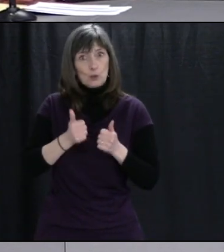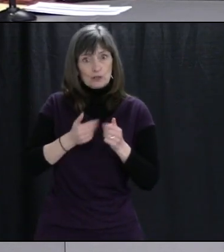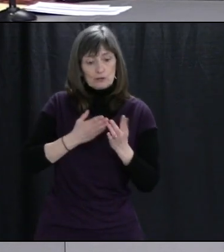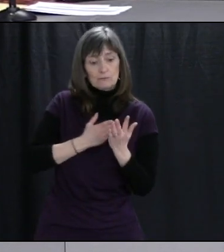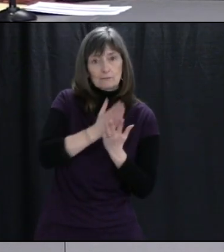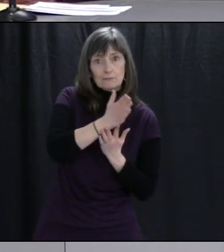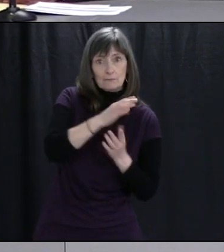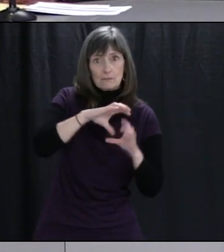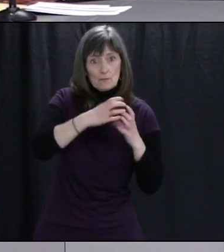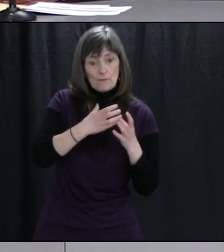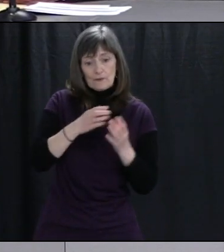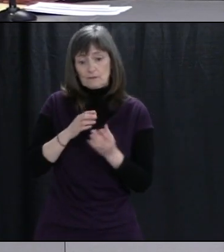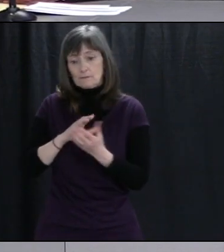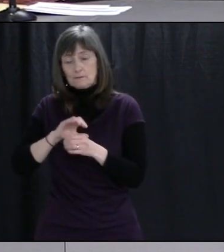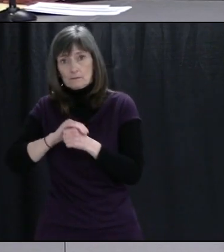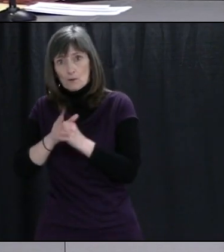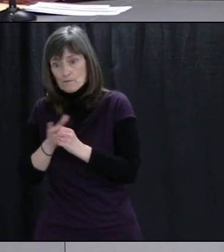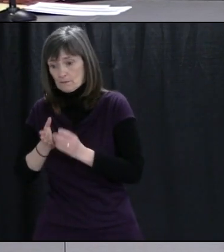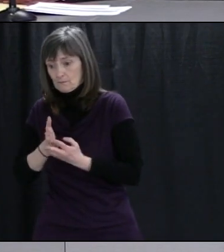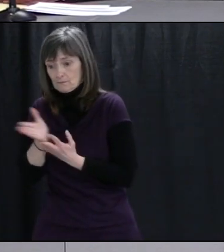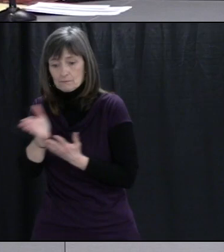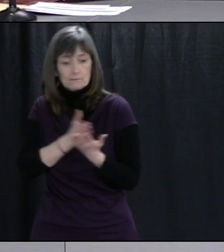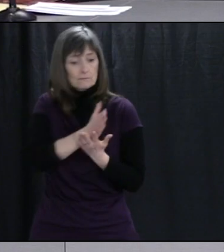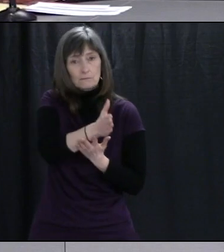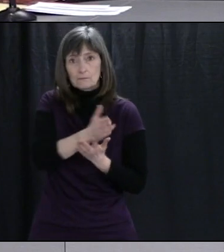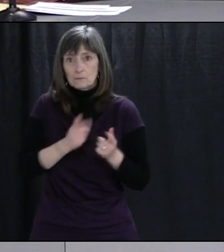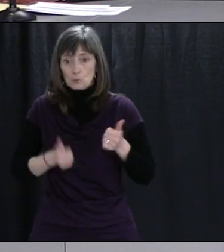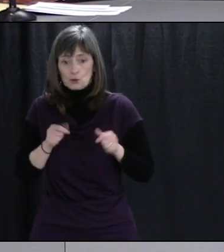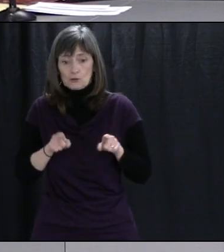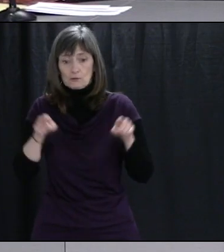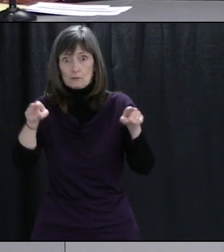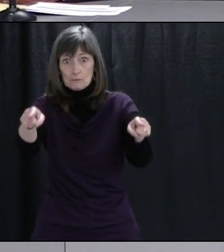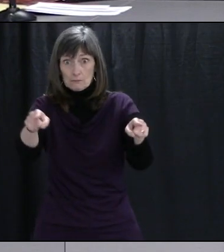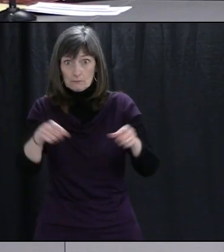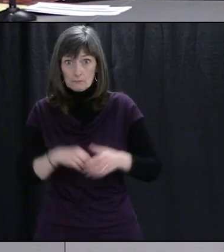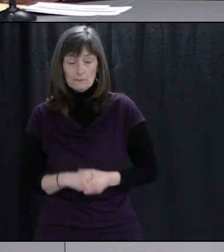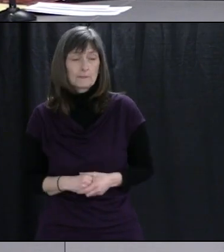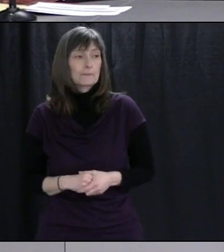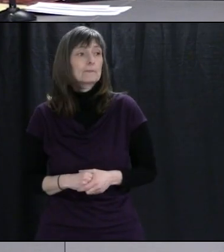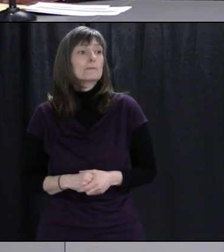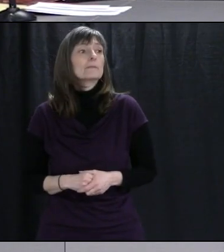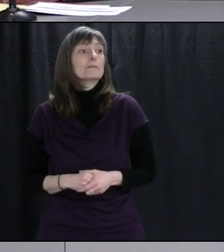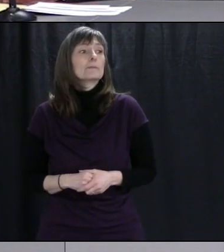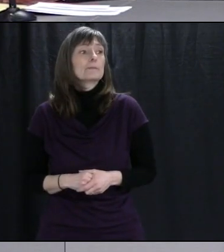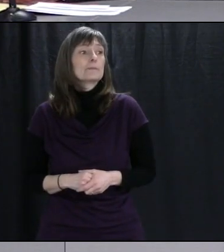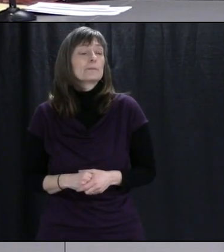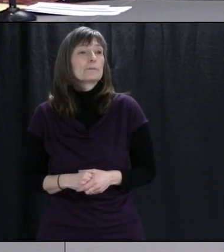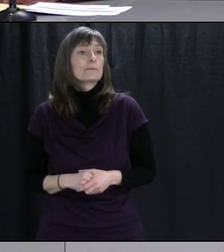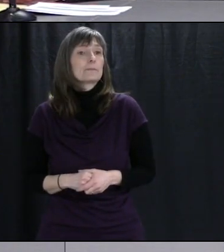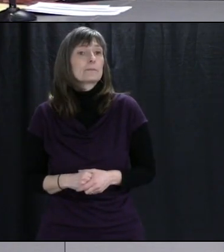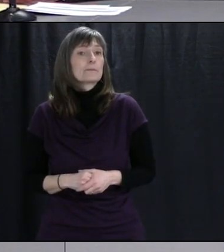strain is prevalent in the community. So that